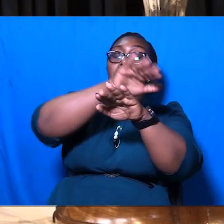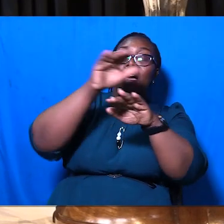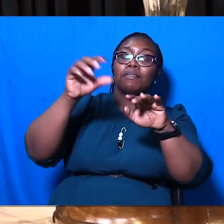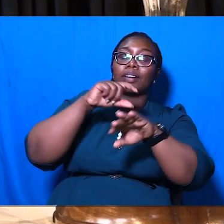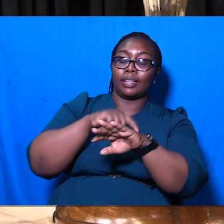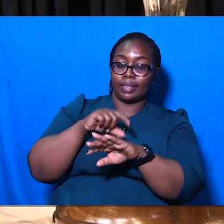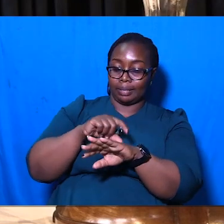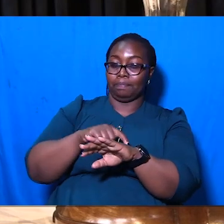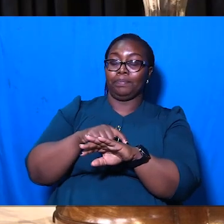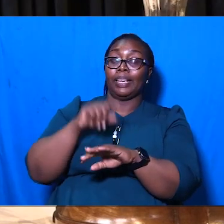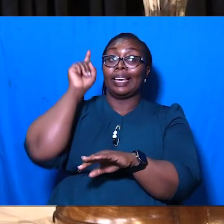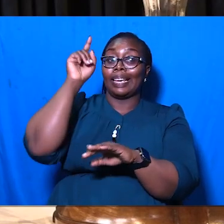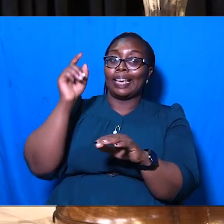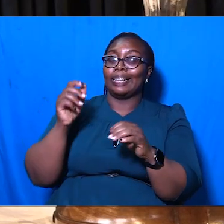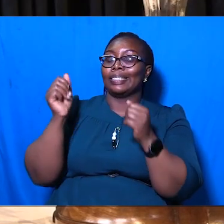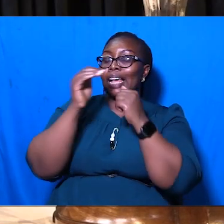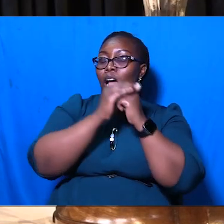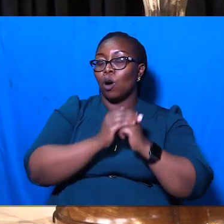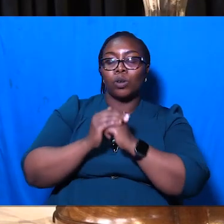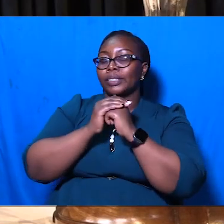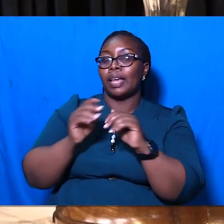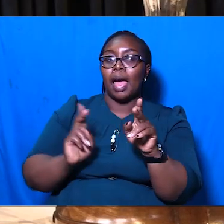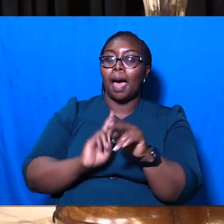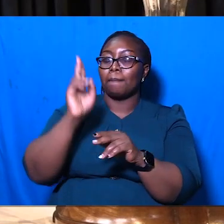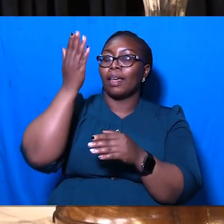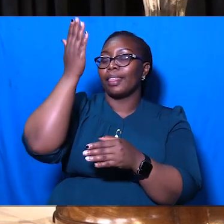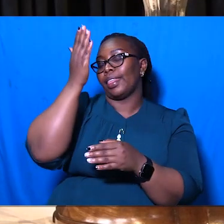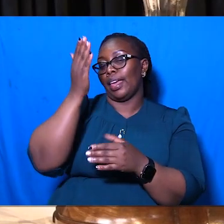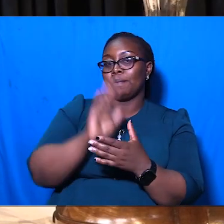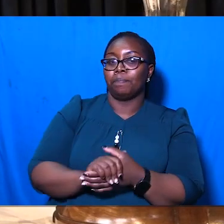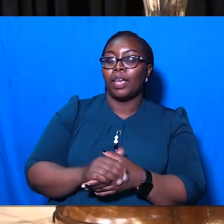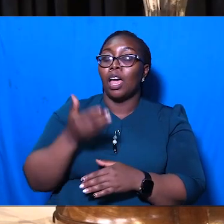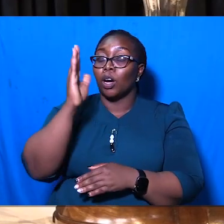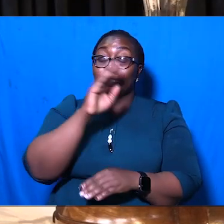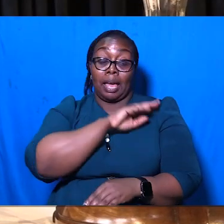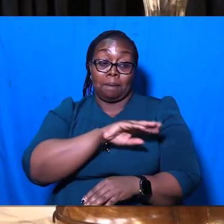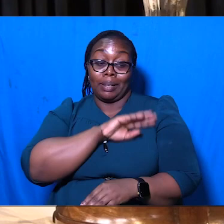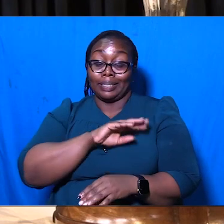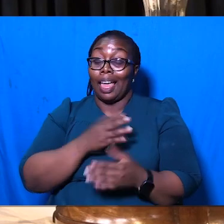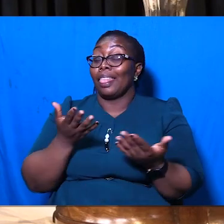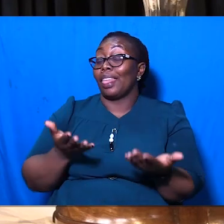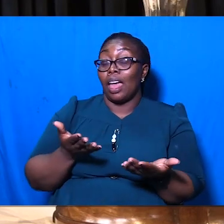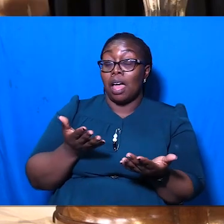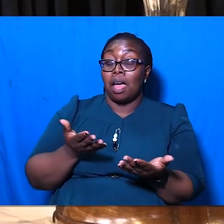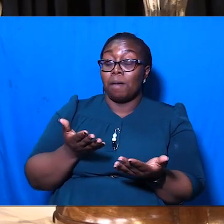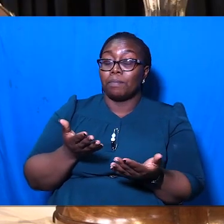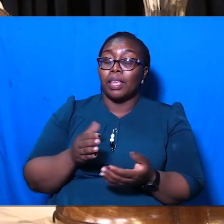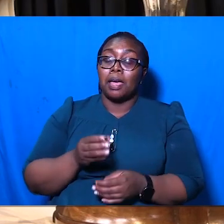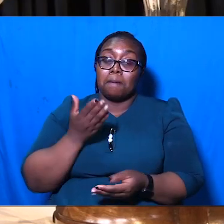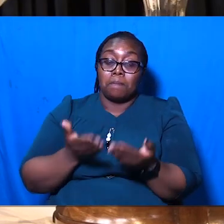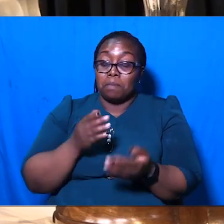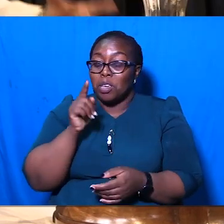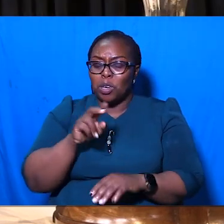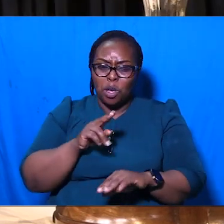exalted up there in your position, God's mercy is there. You could be there also and you're down. Down